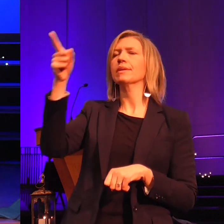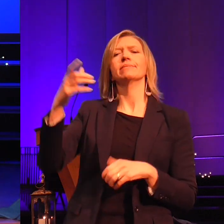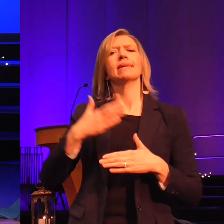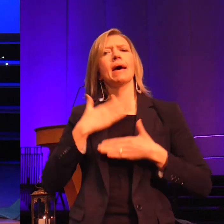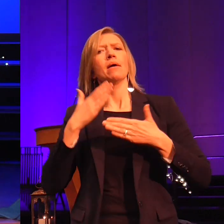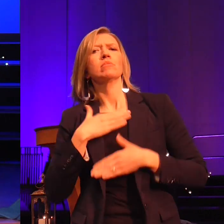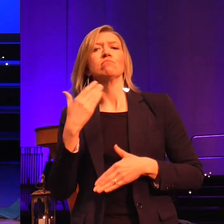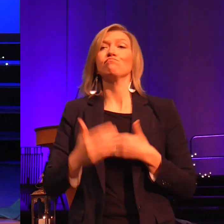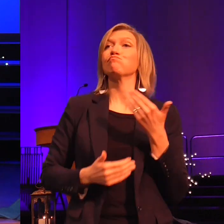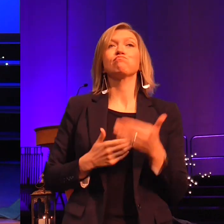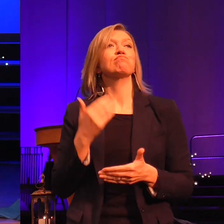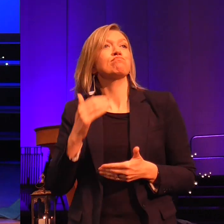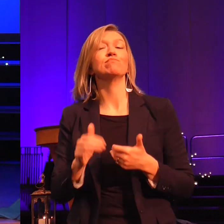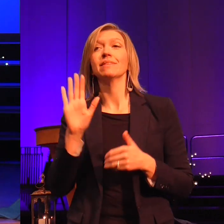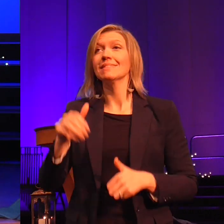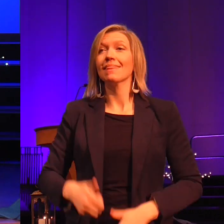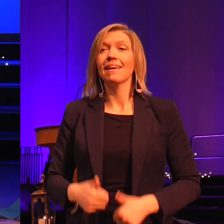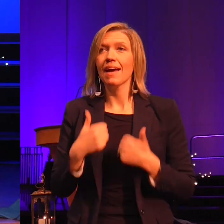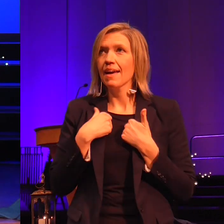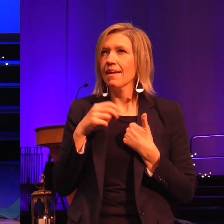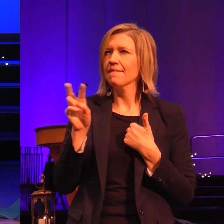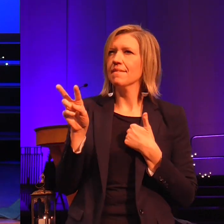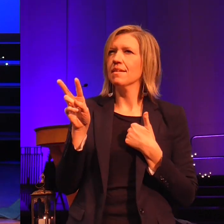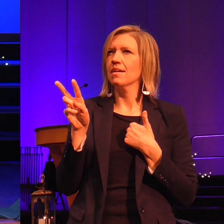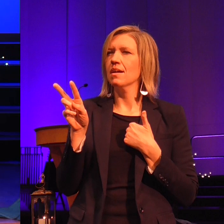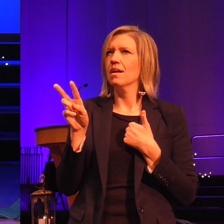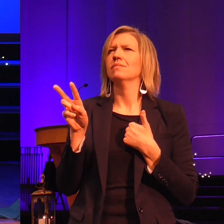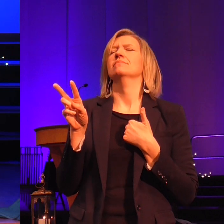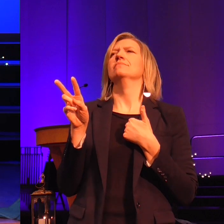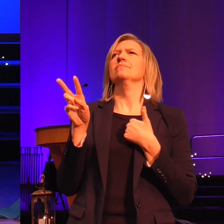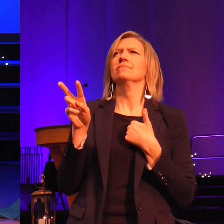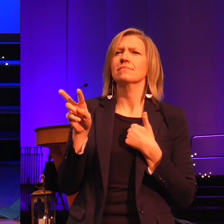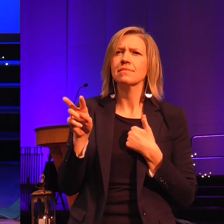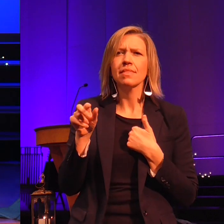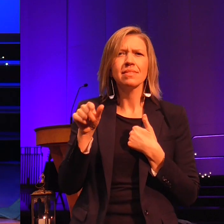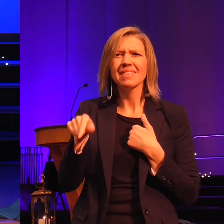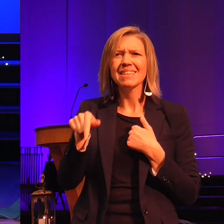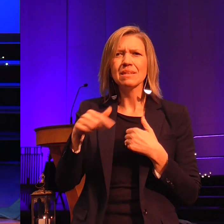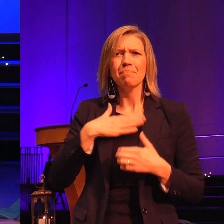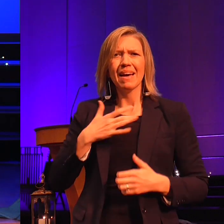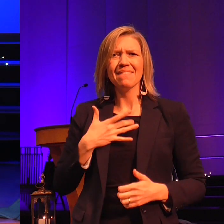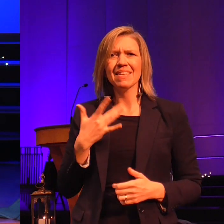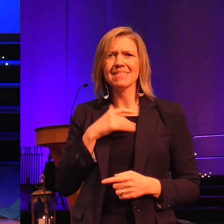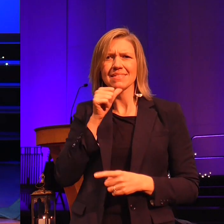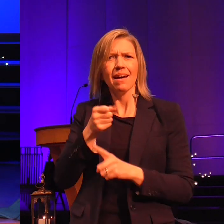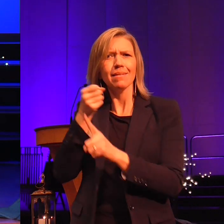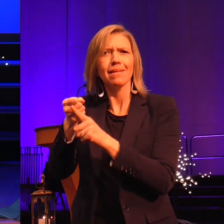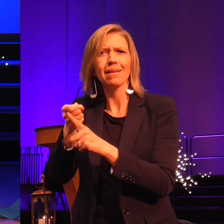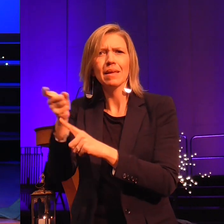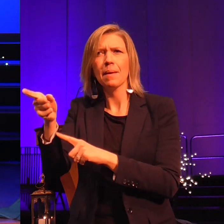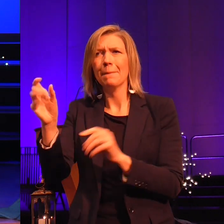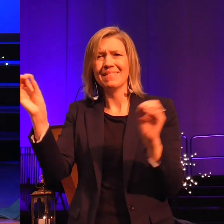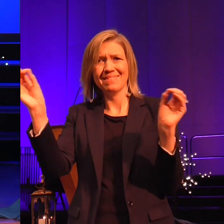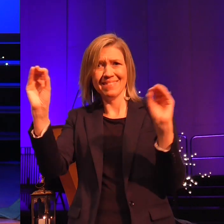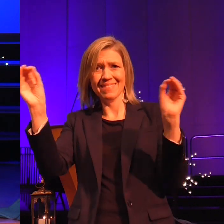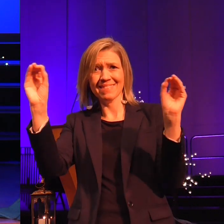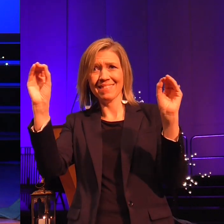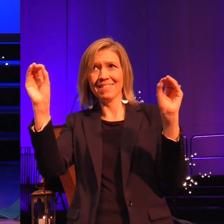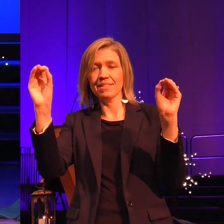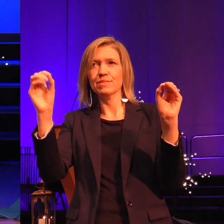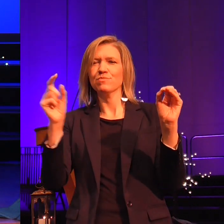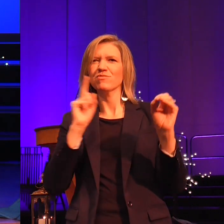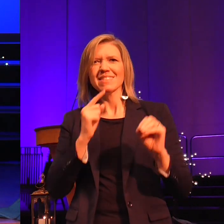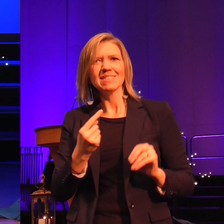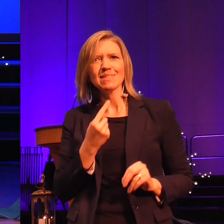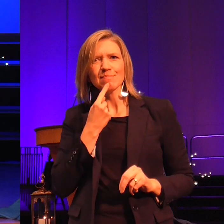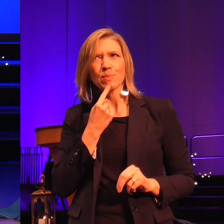all that he did. And I was like, hey, this isn't doing anything to him at all. It was very disappointing,